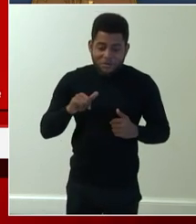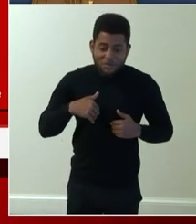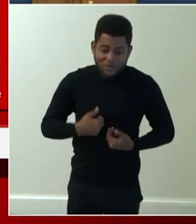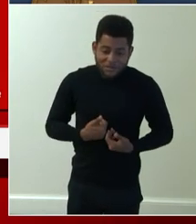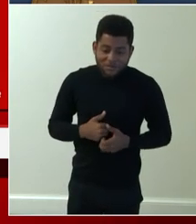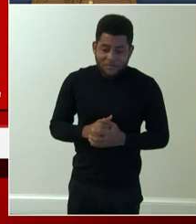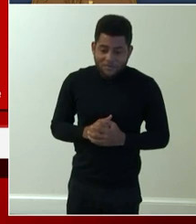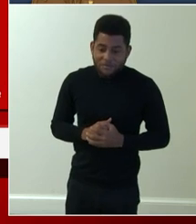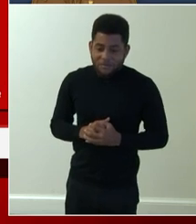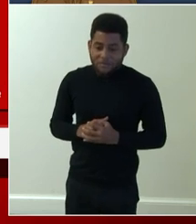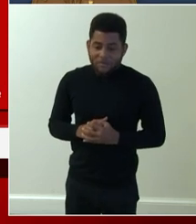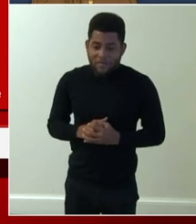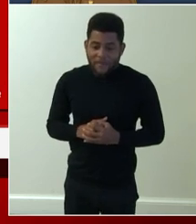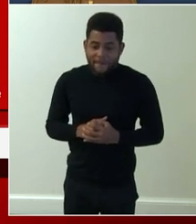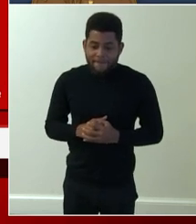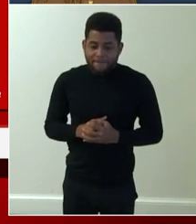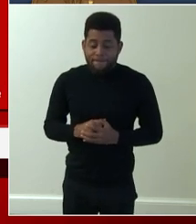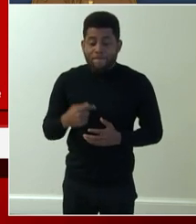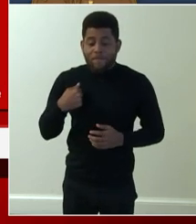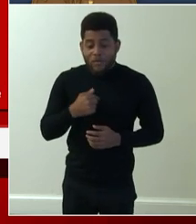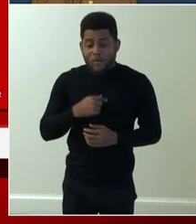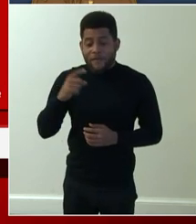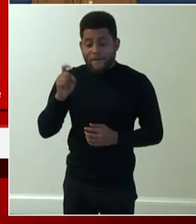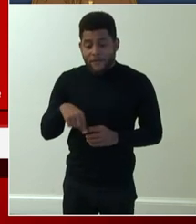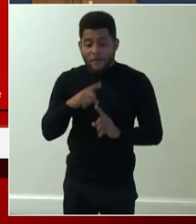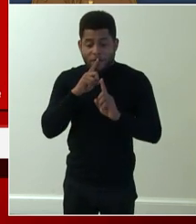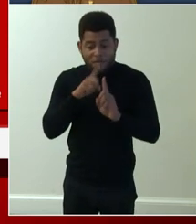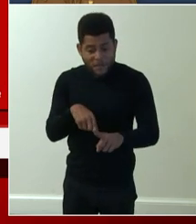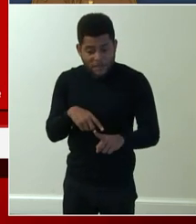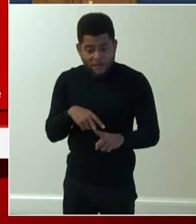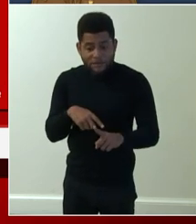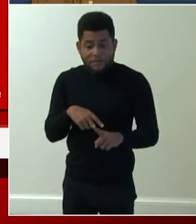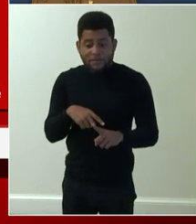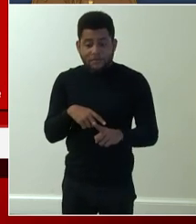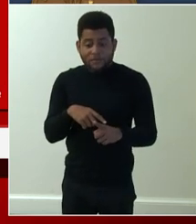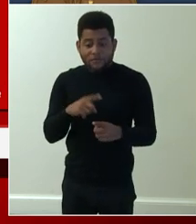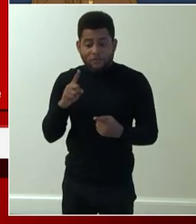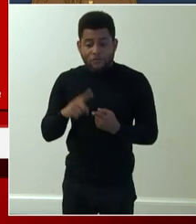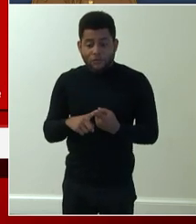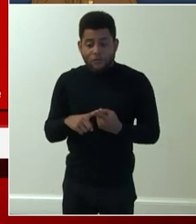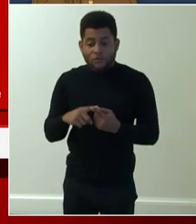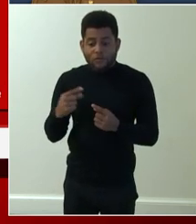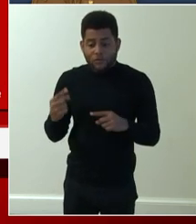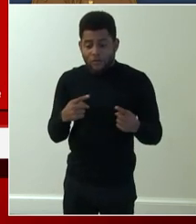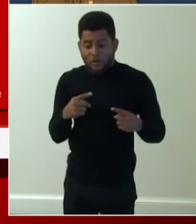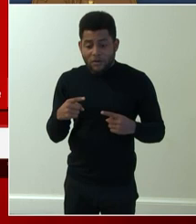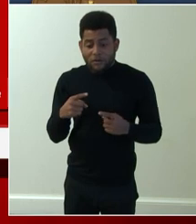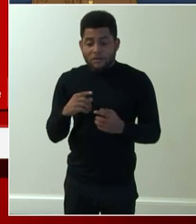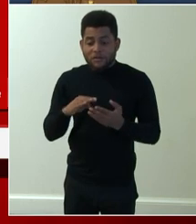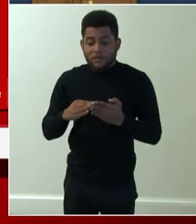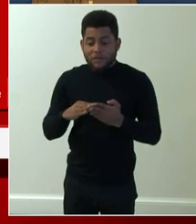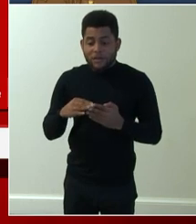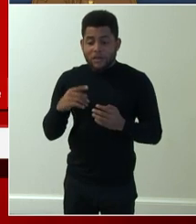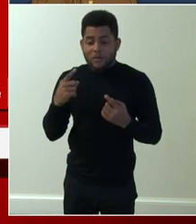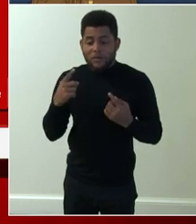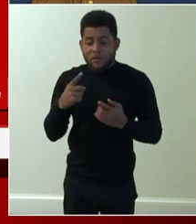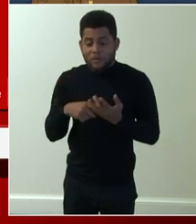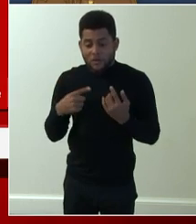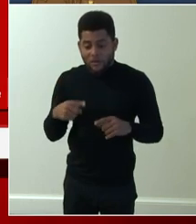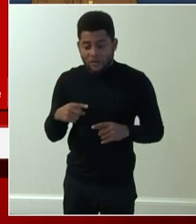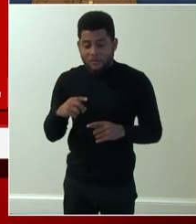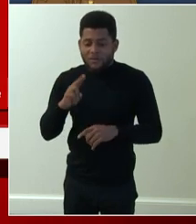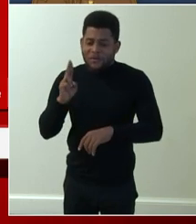But we have to respond to what's happening in our city and what's happening in our